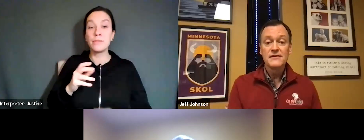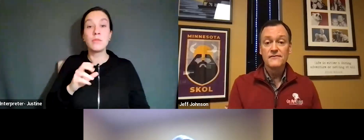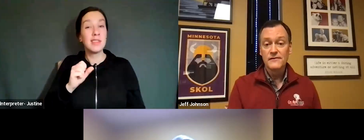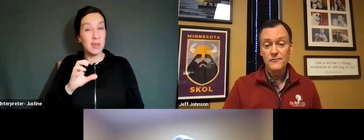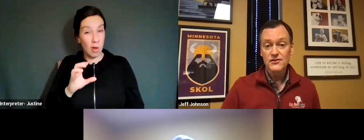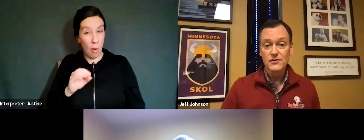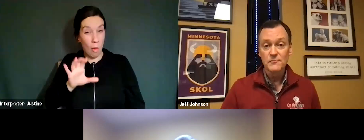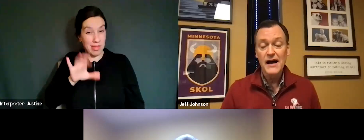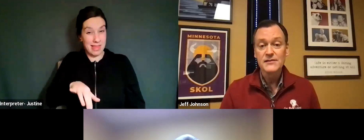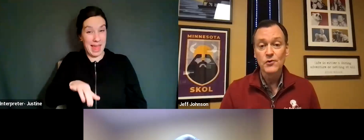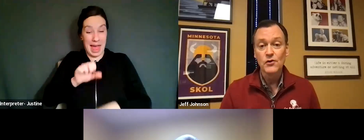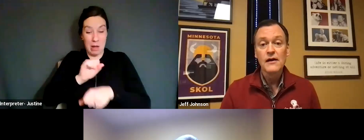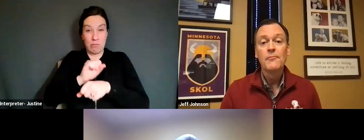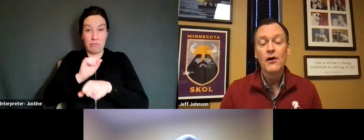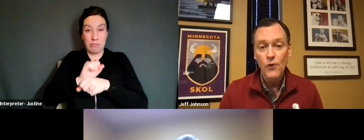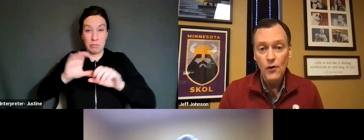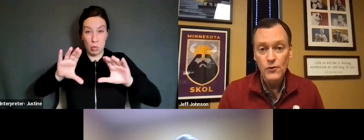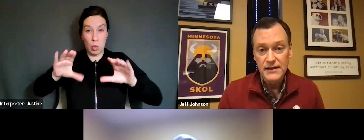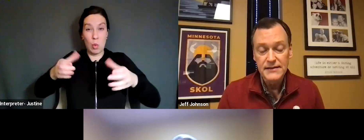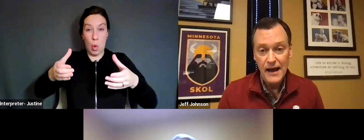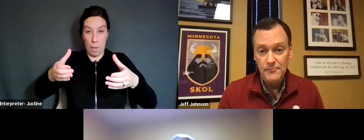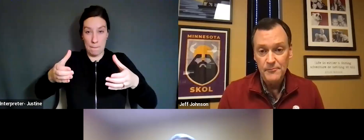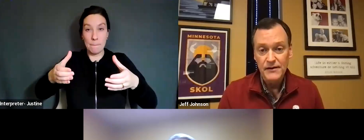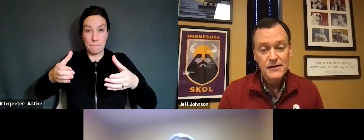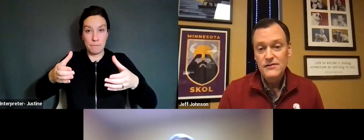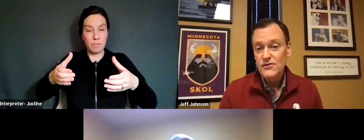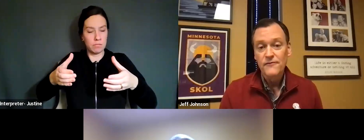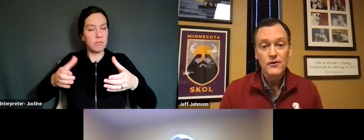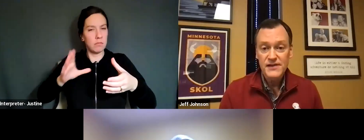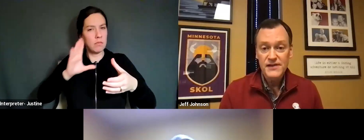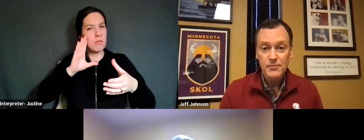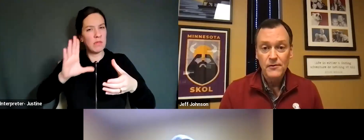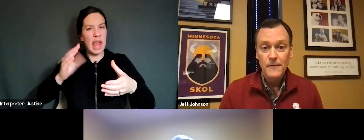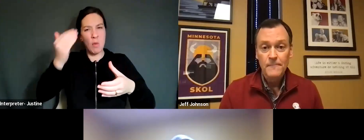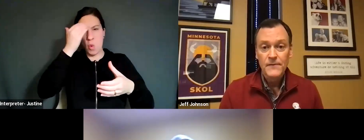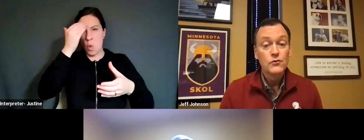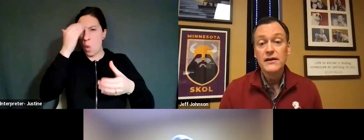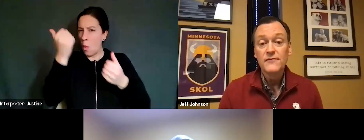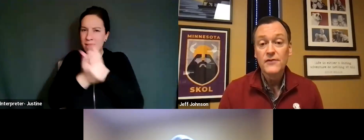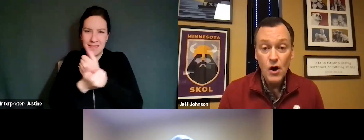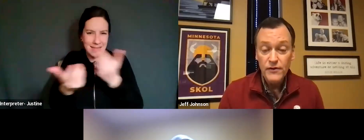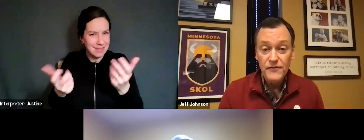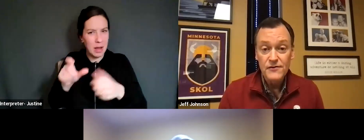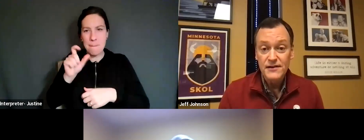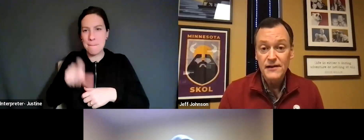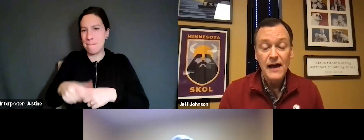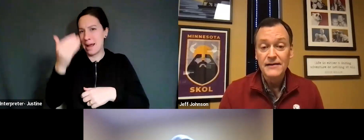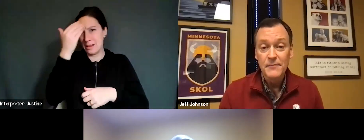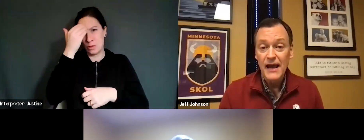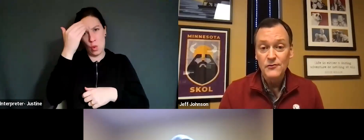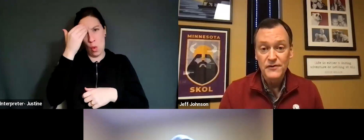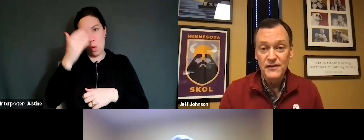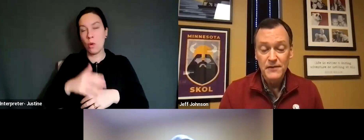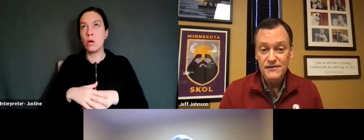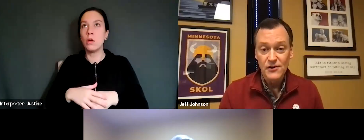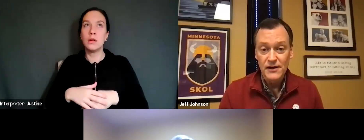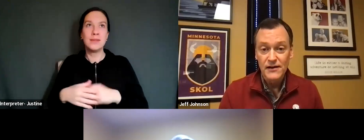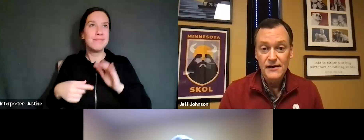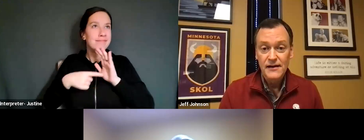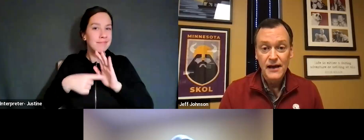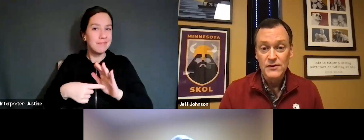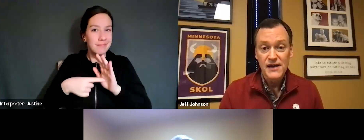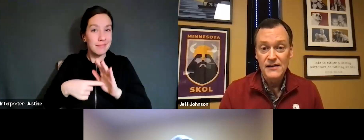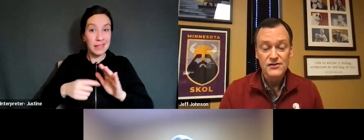every piece of information possible about what would need to happen. So for example, do we even know that there's client demand within